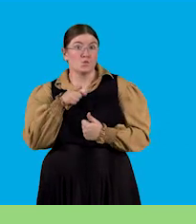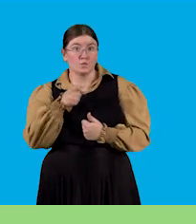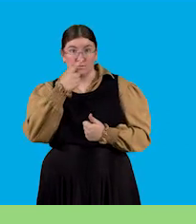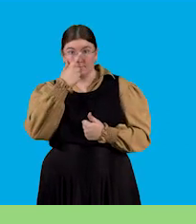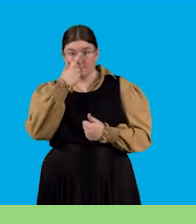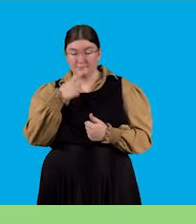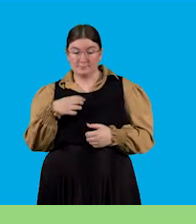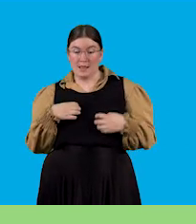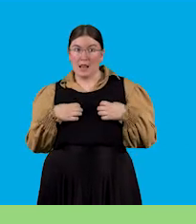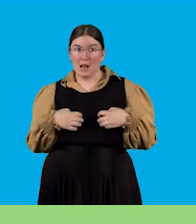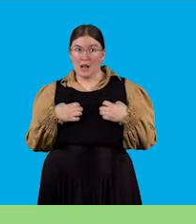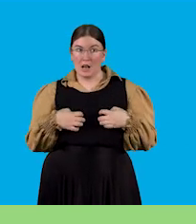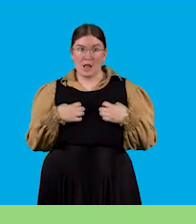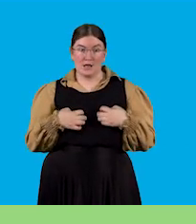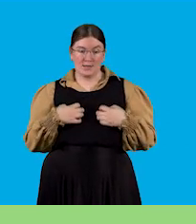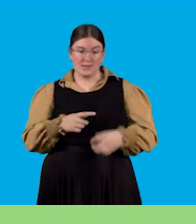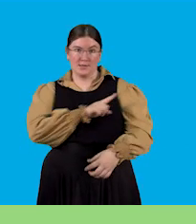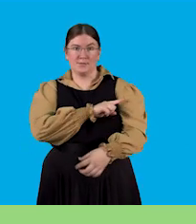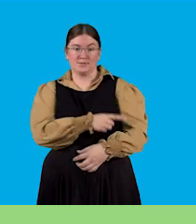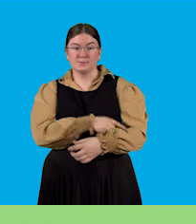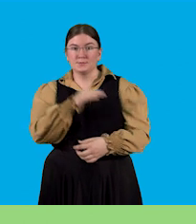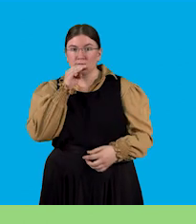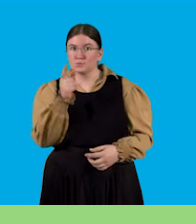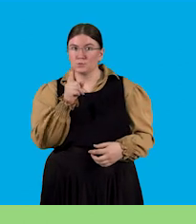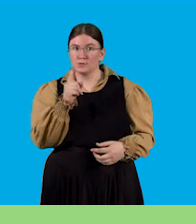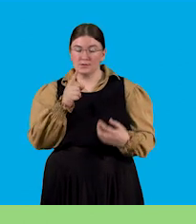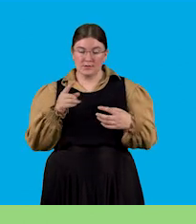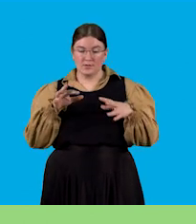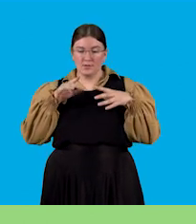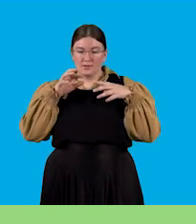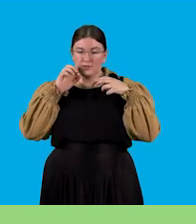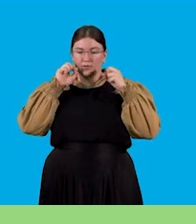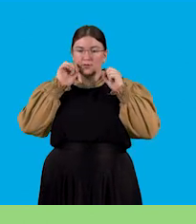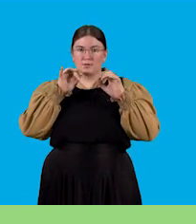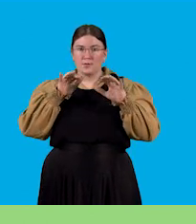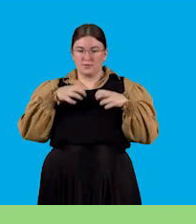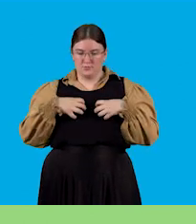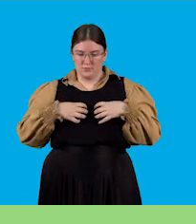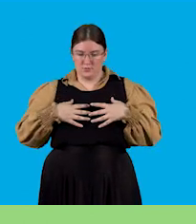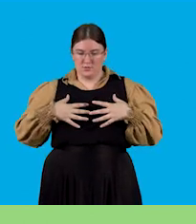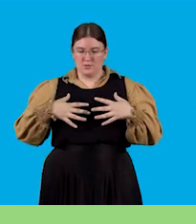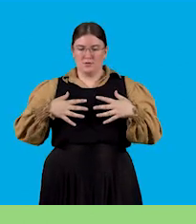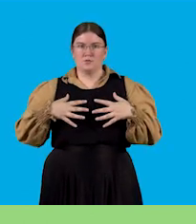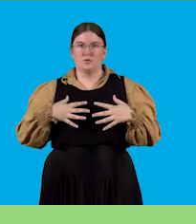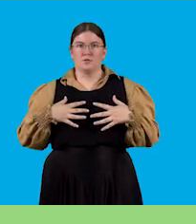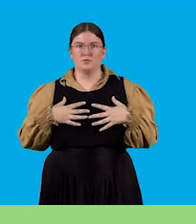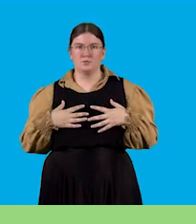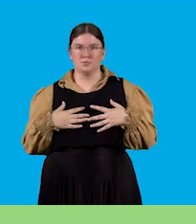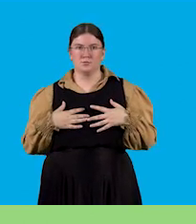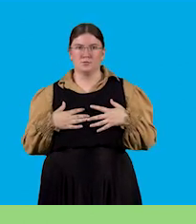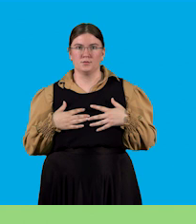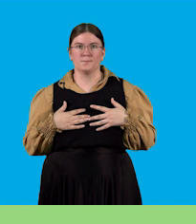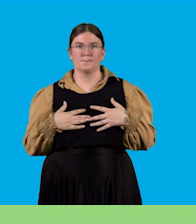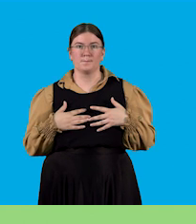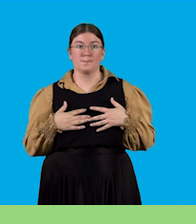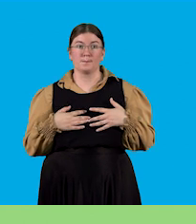Now, here's a challenge for you. Lung capacities refer to the volume of air in the lungs at different phases of